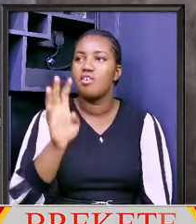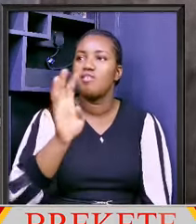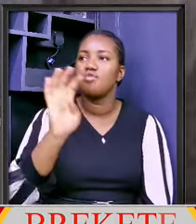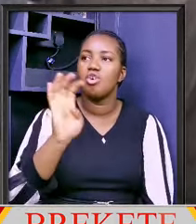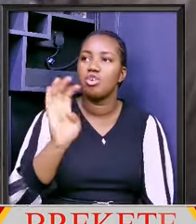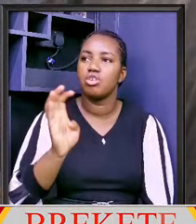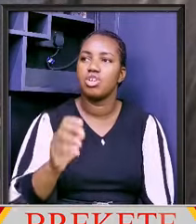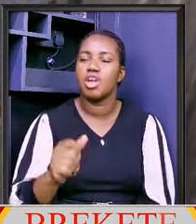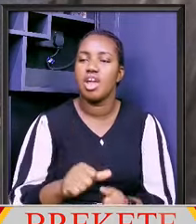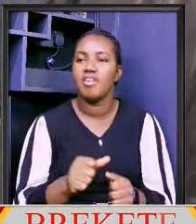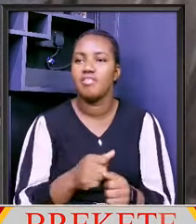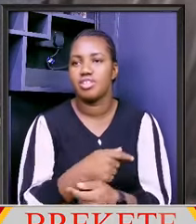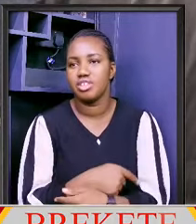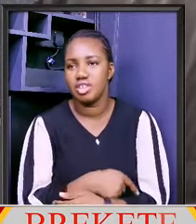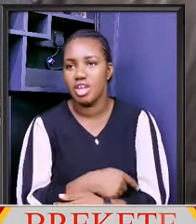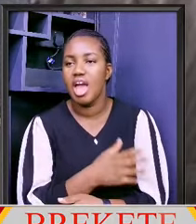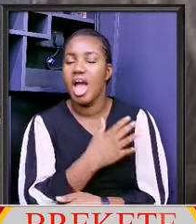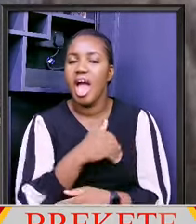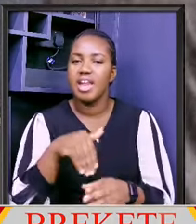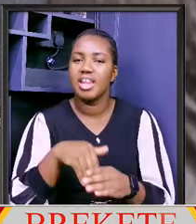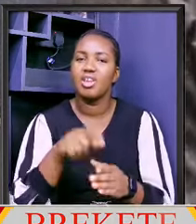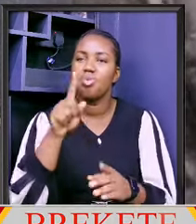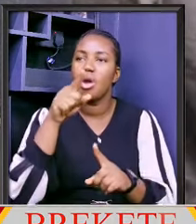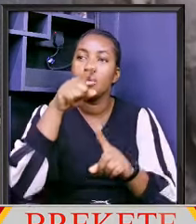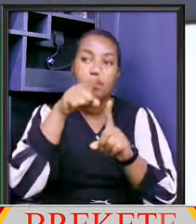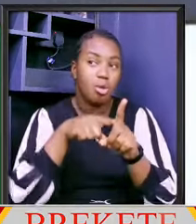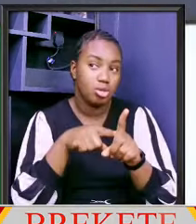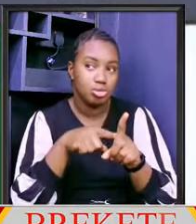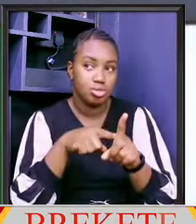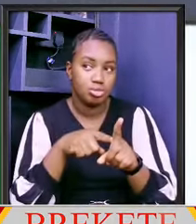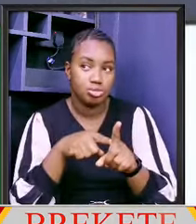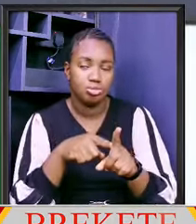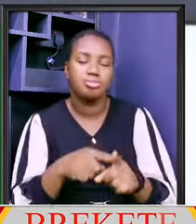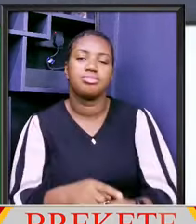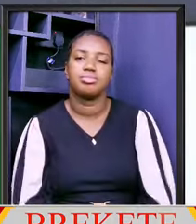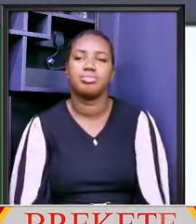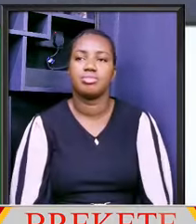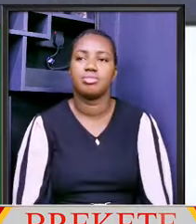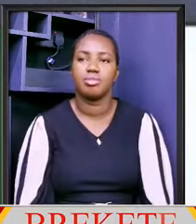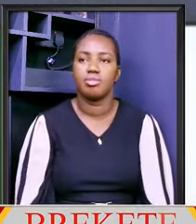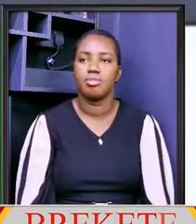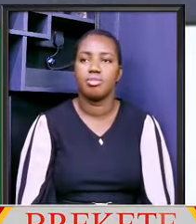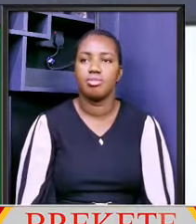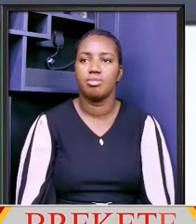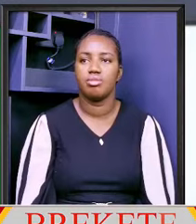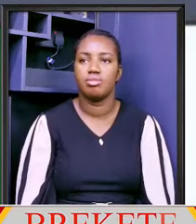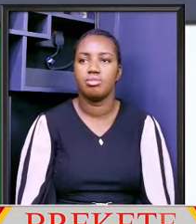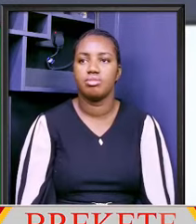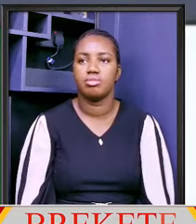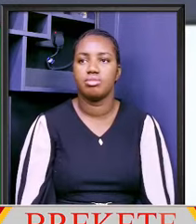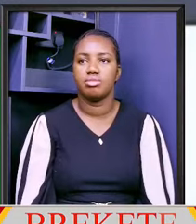36,400 every day. Mm. So in a month, that is because of insecurity. Yeah. Mm-hmm.